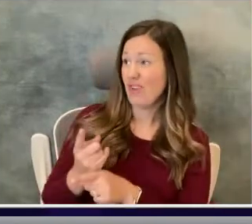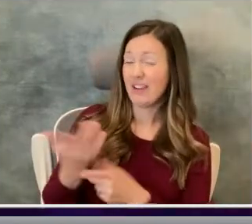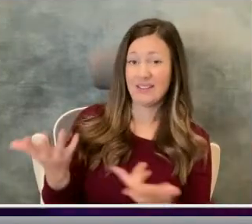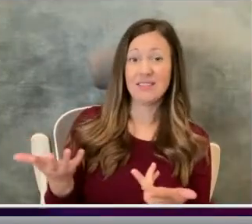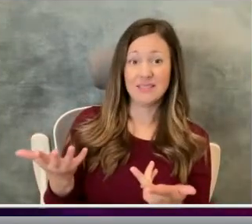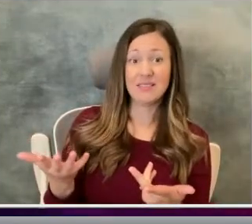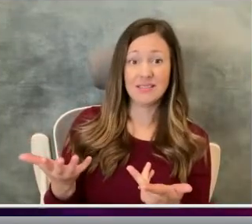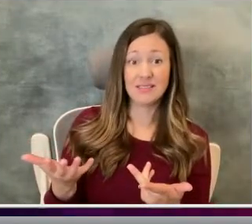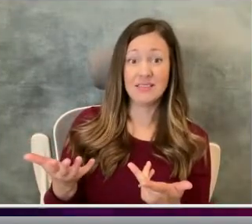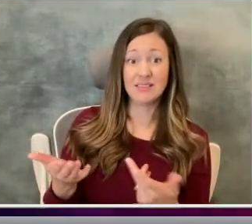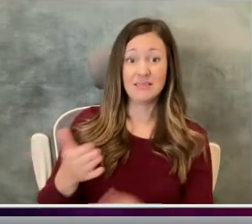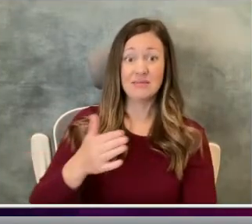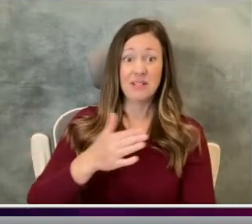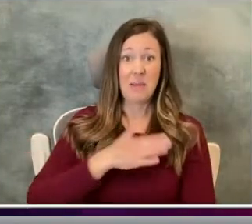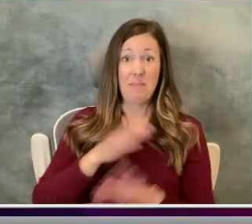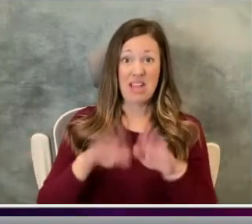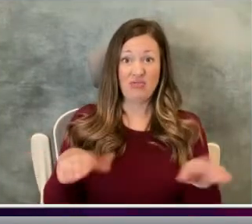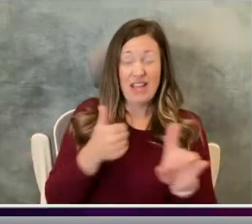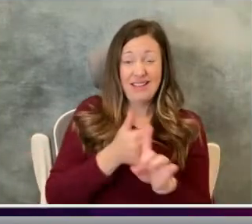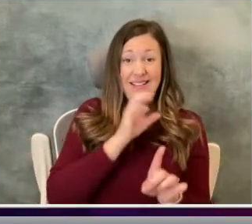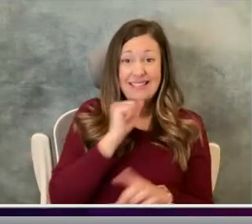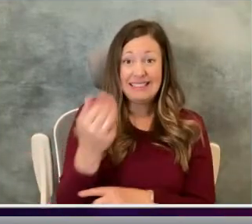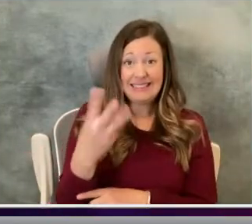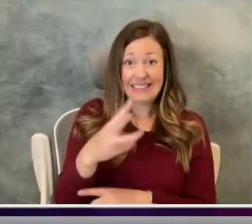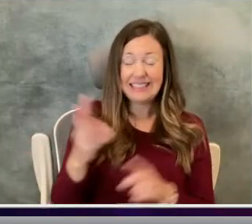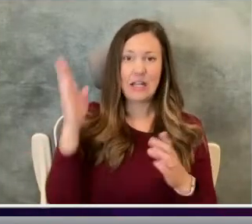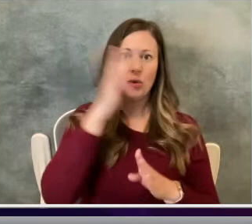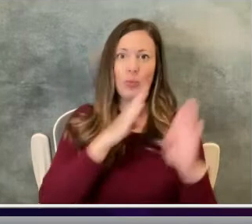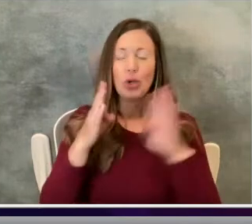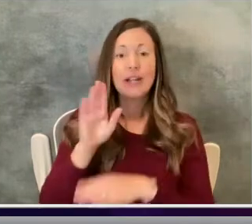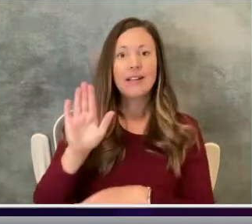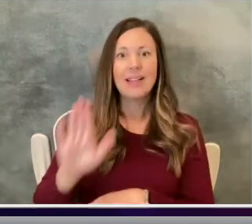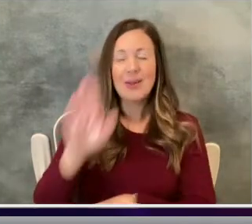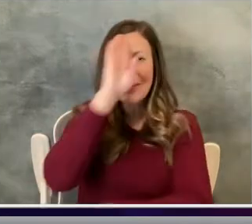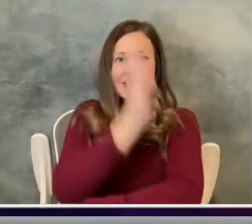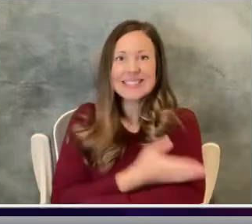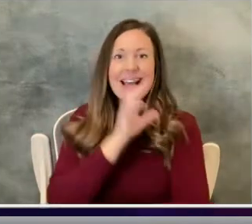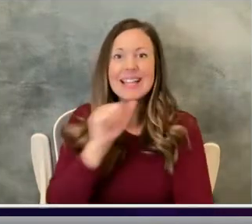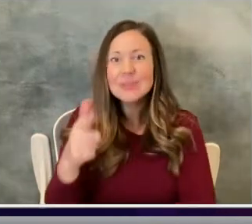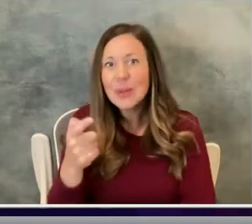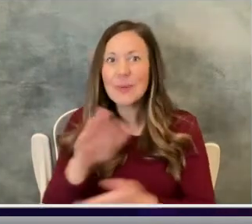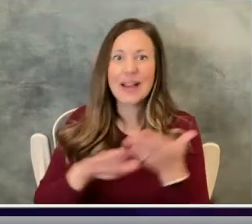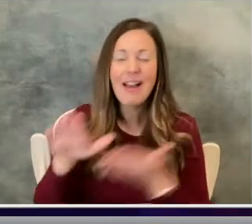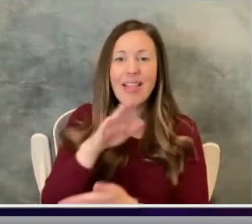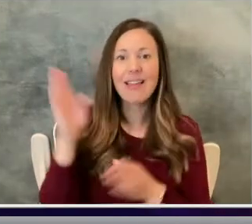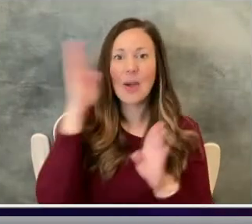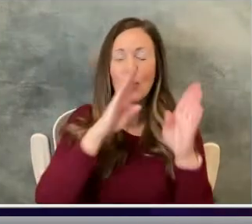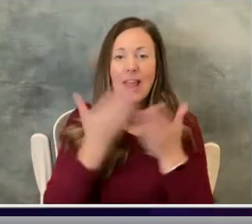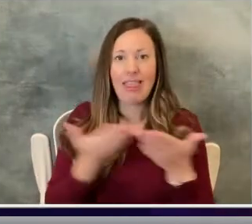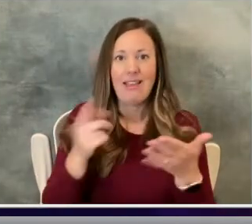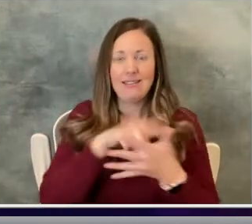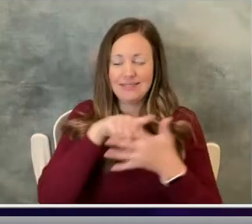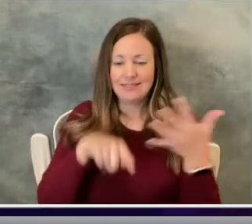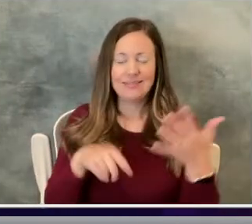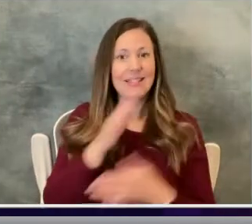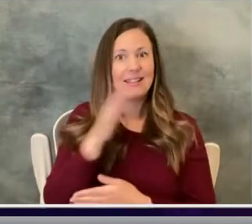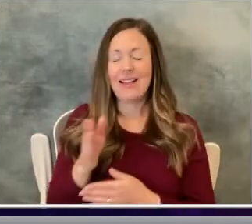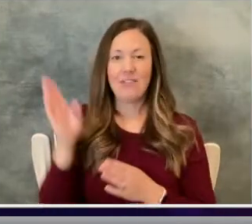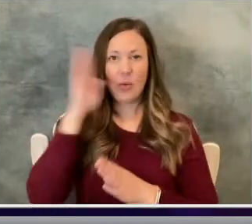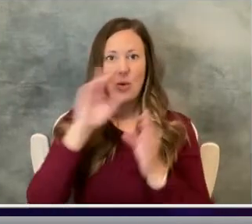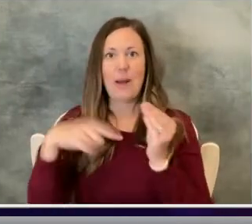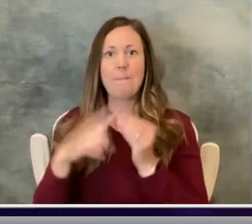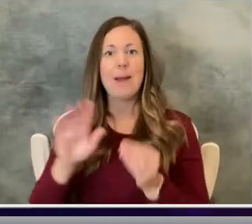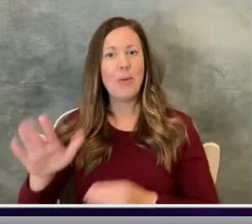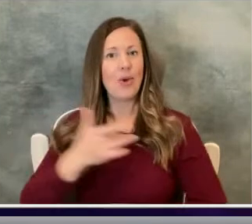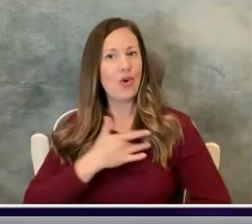about so many things. You have a 21-year-old at college. Right. You're worrying about all these things in your mind. You're never worrying about their heart, especially looking